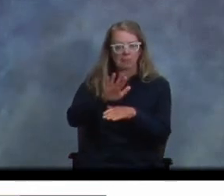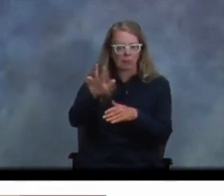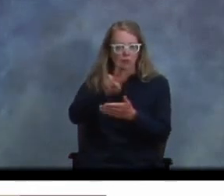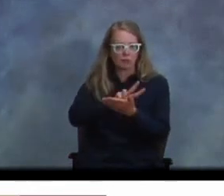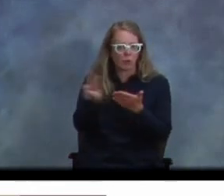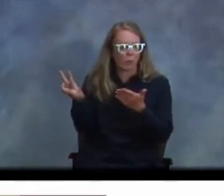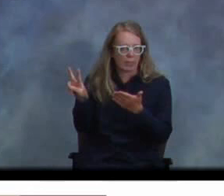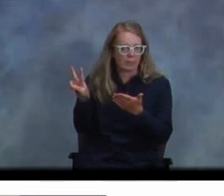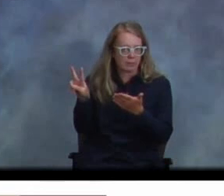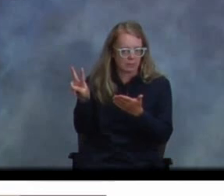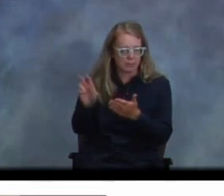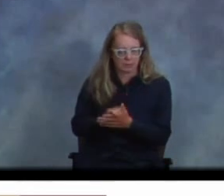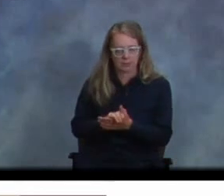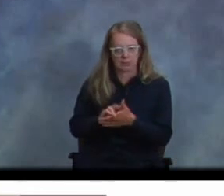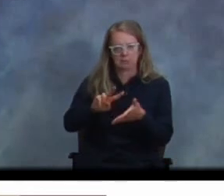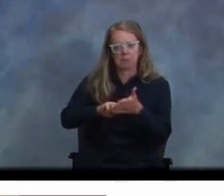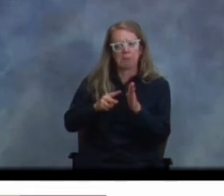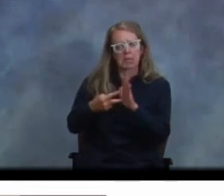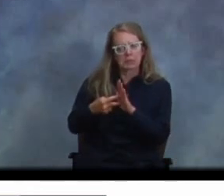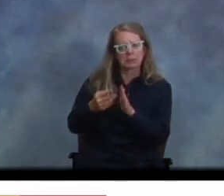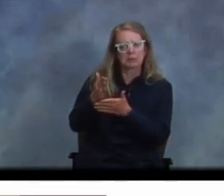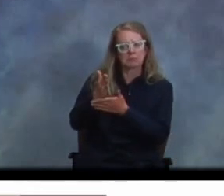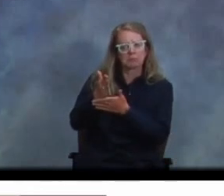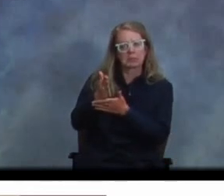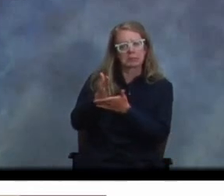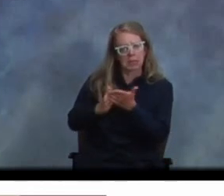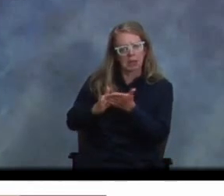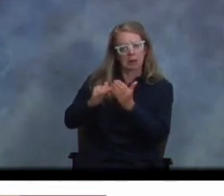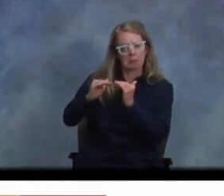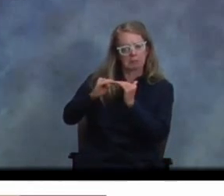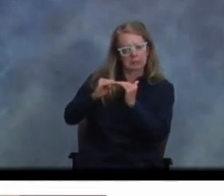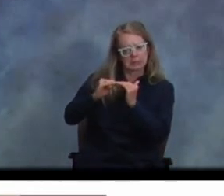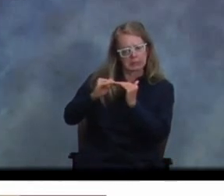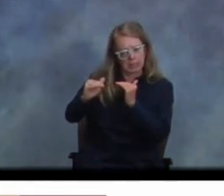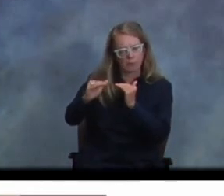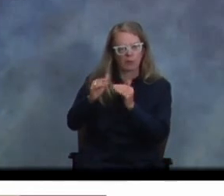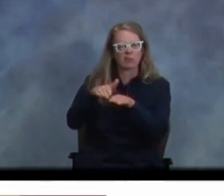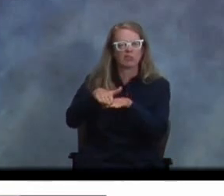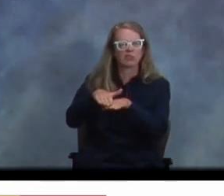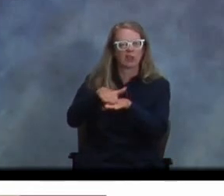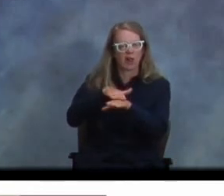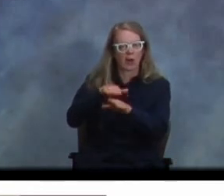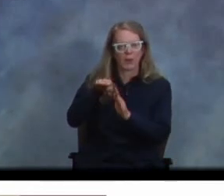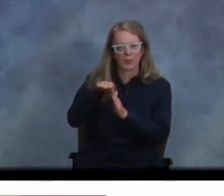now, indicating some stabilization with a very slow decline.